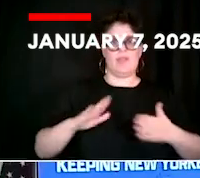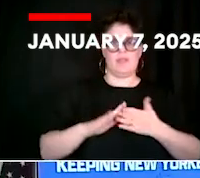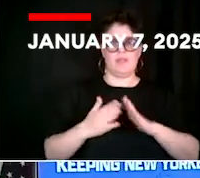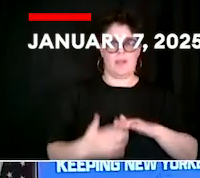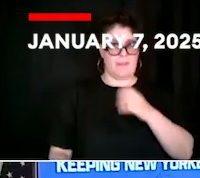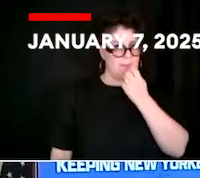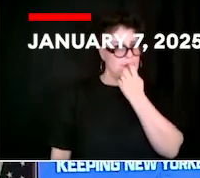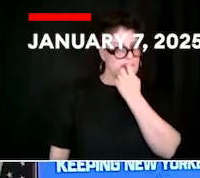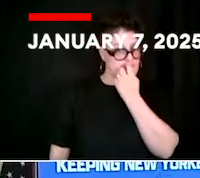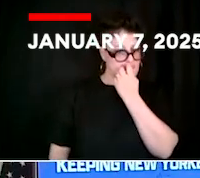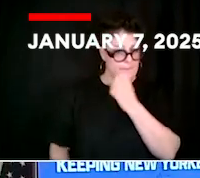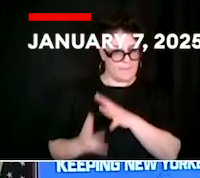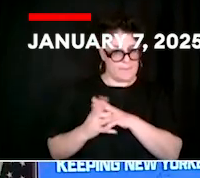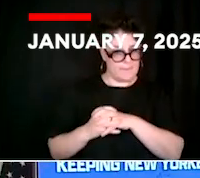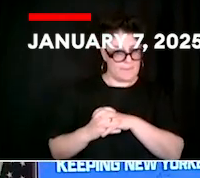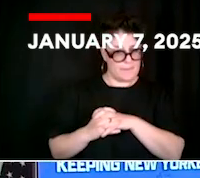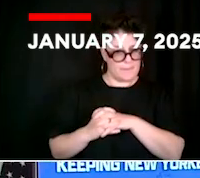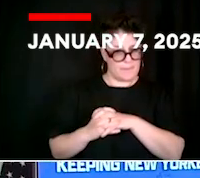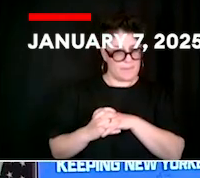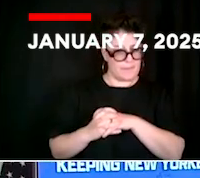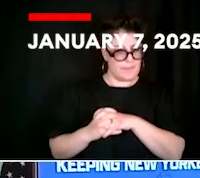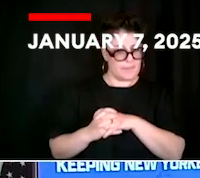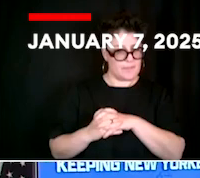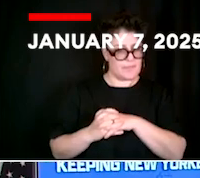For the what? Abuse, if it's abused.